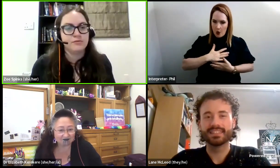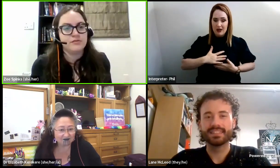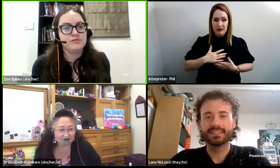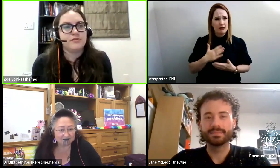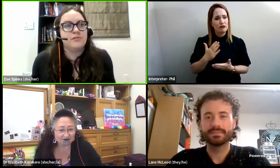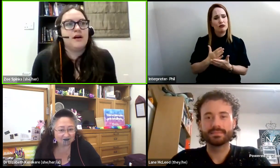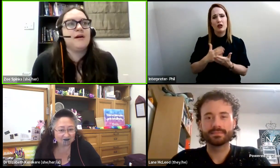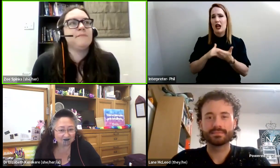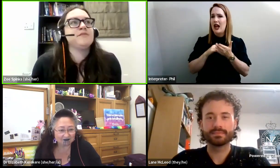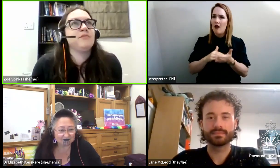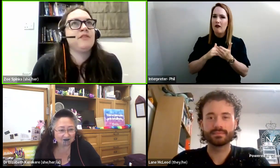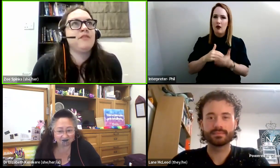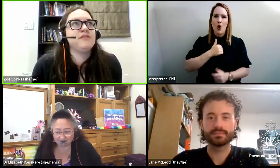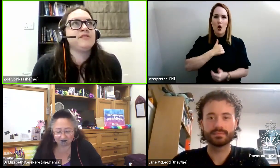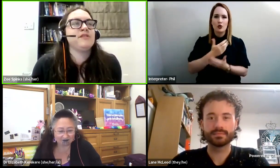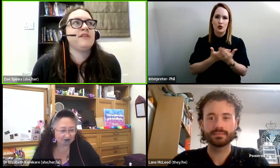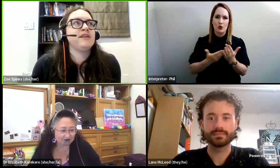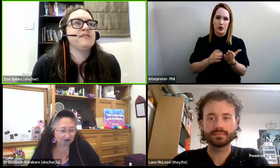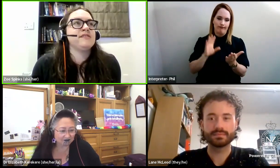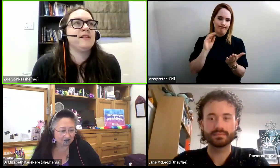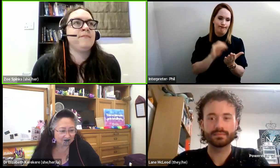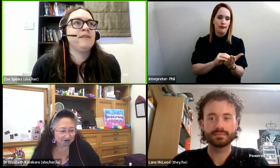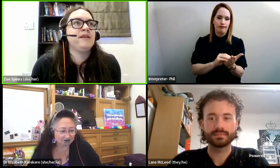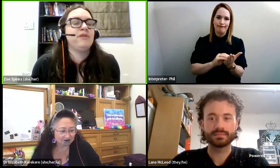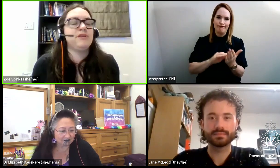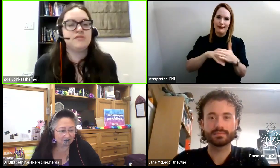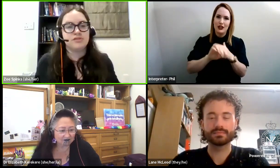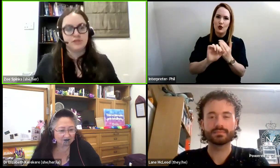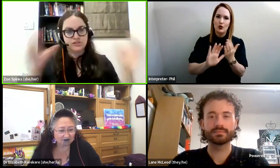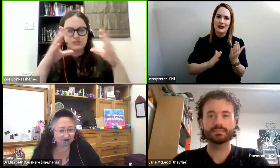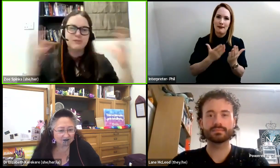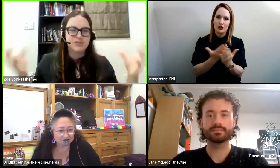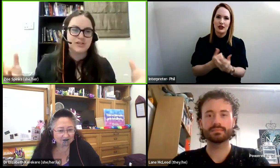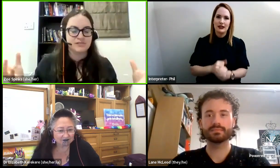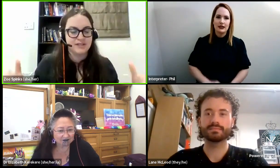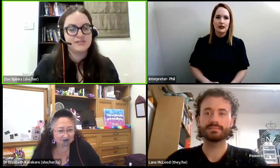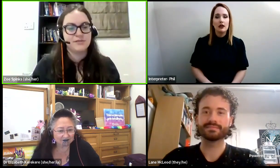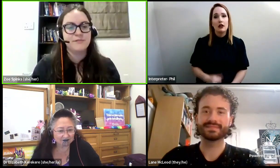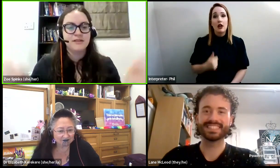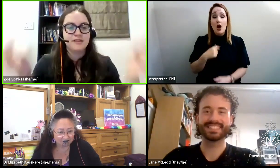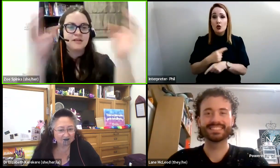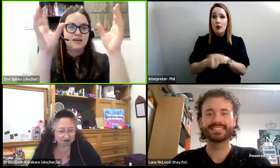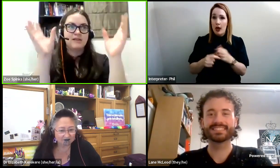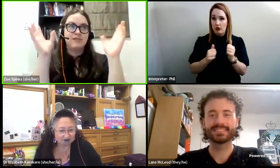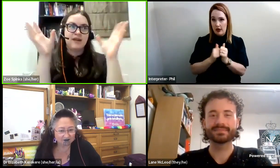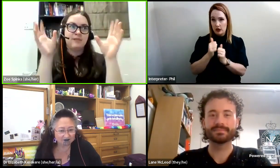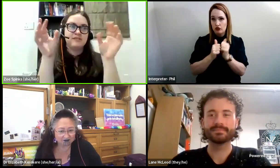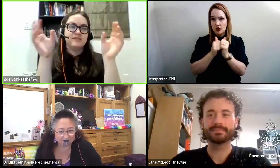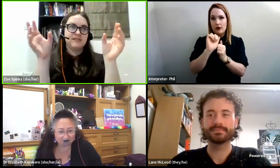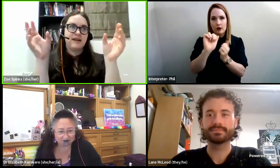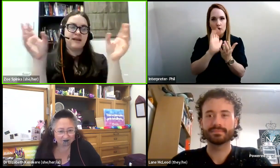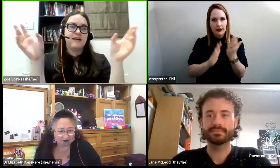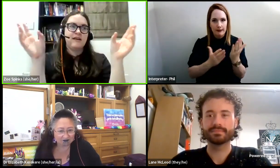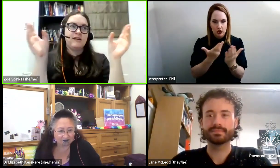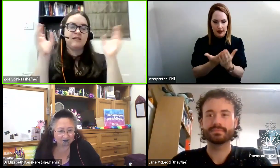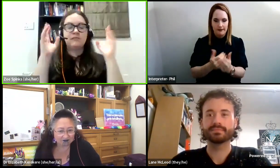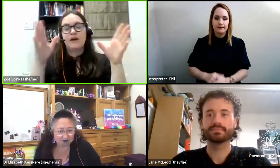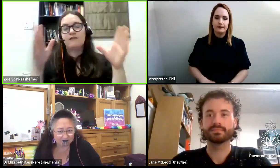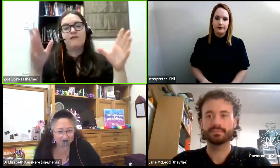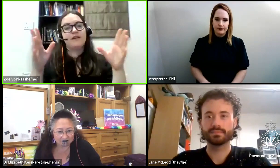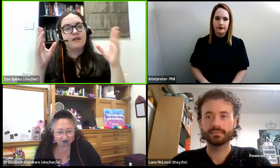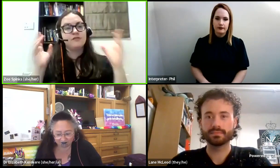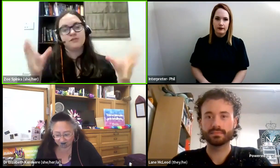helpful to do so. So the first sort of thing is when you sort of structure, I'll talk about structuring it. So it really helps us to say